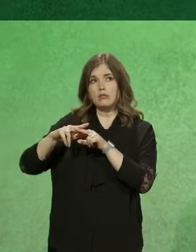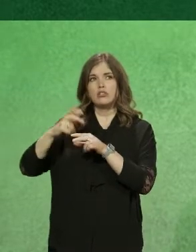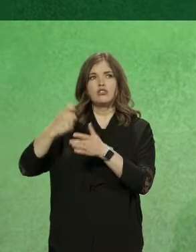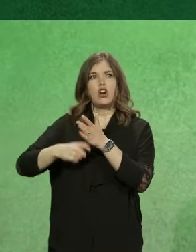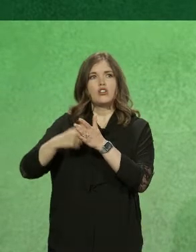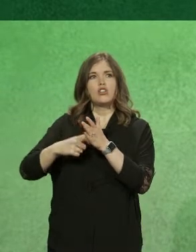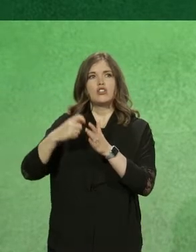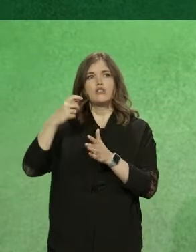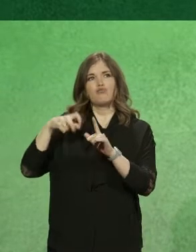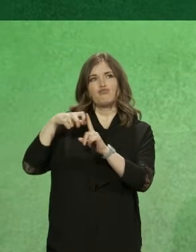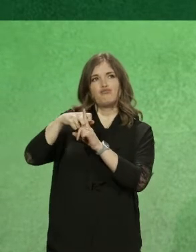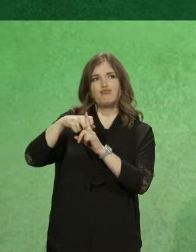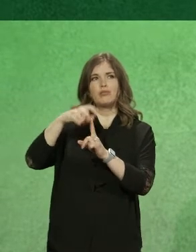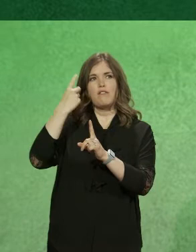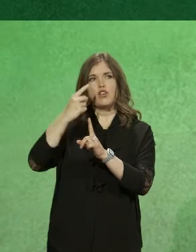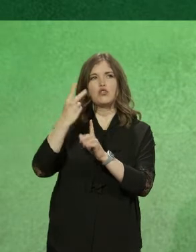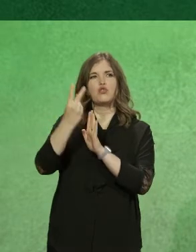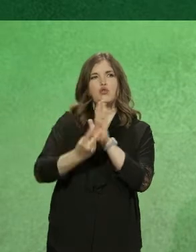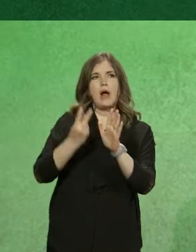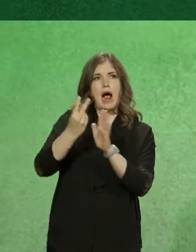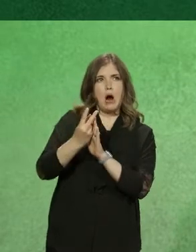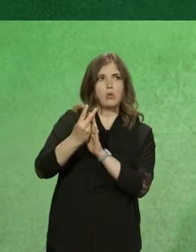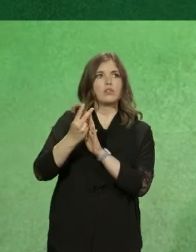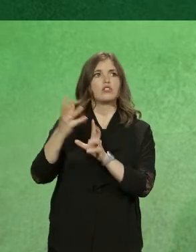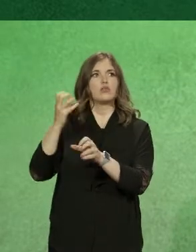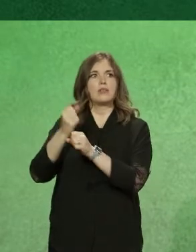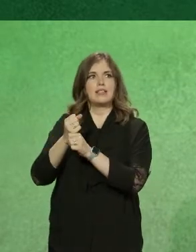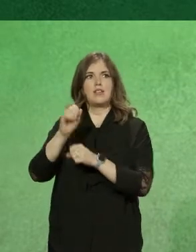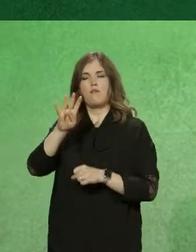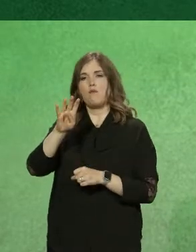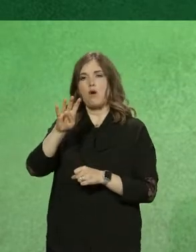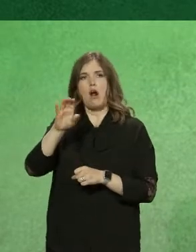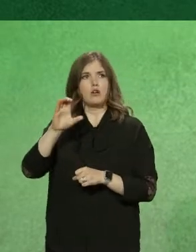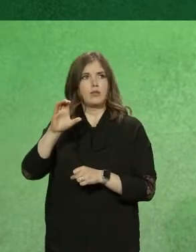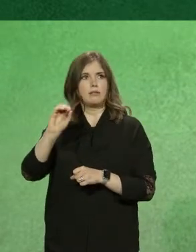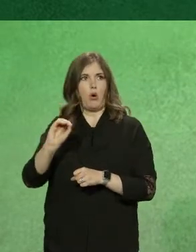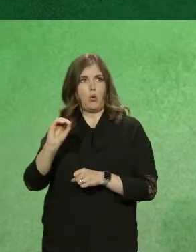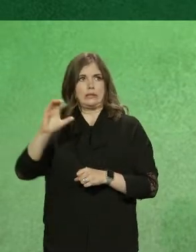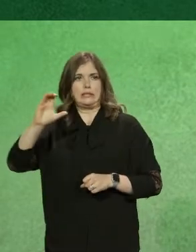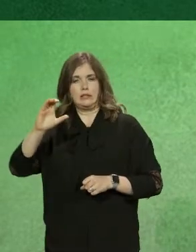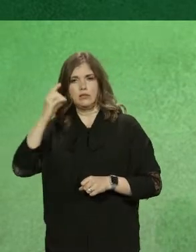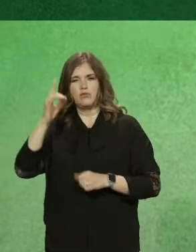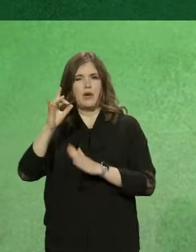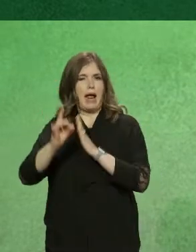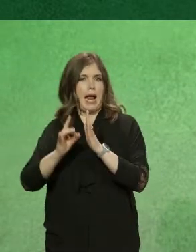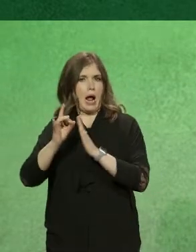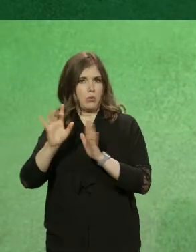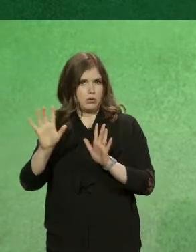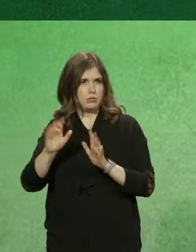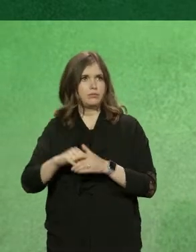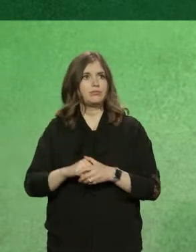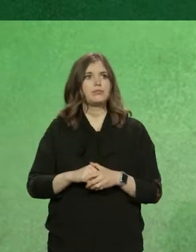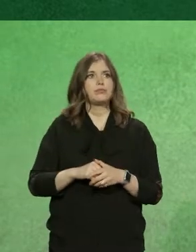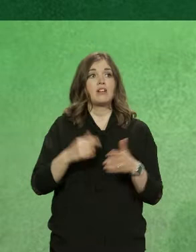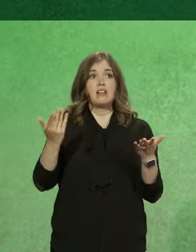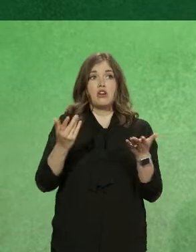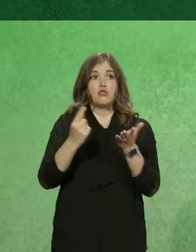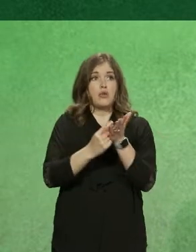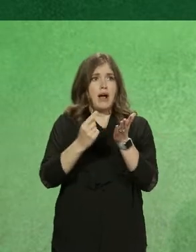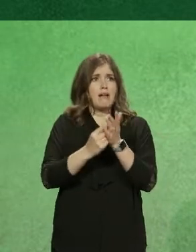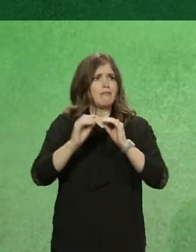Celsius, which lasts for about 8 hours. In Uganda, there is no locally manufactured successful solar